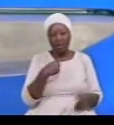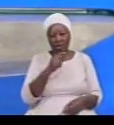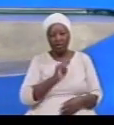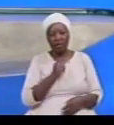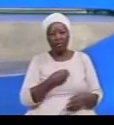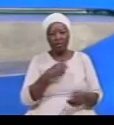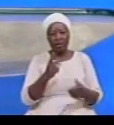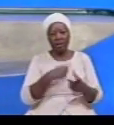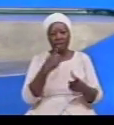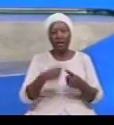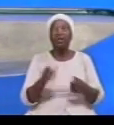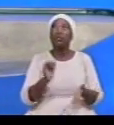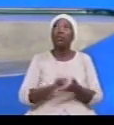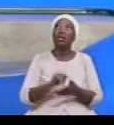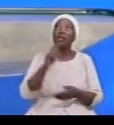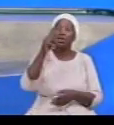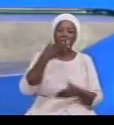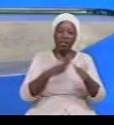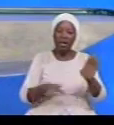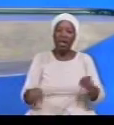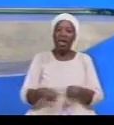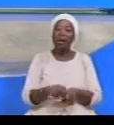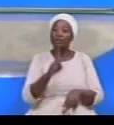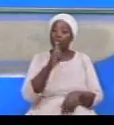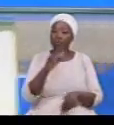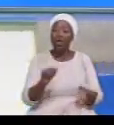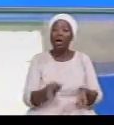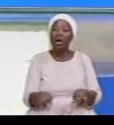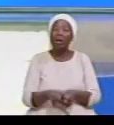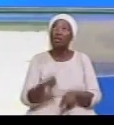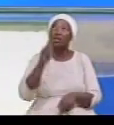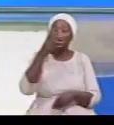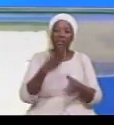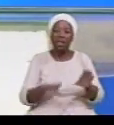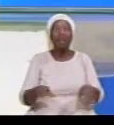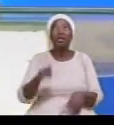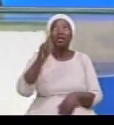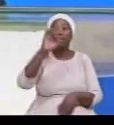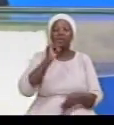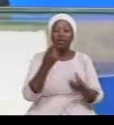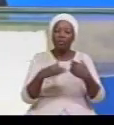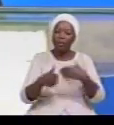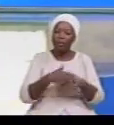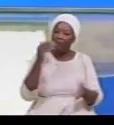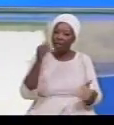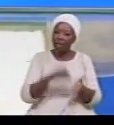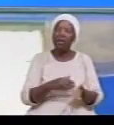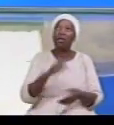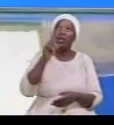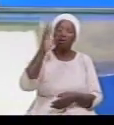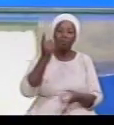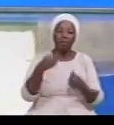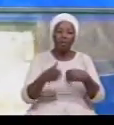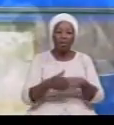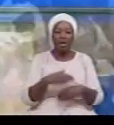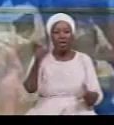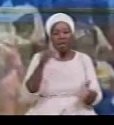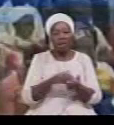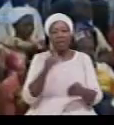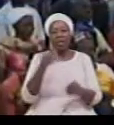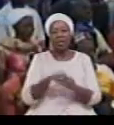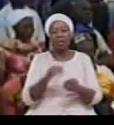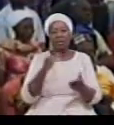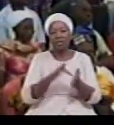died as sure as he died. He's coming again. He'll come again in Jesus'